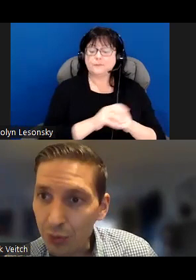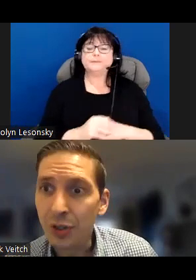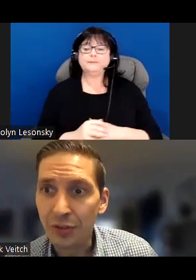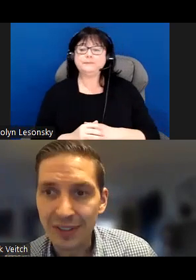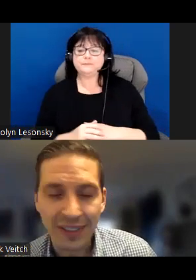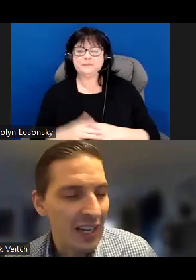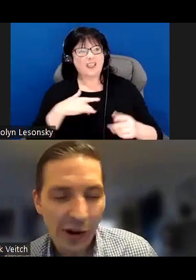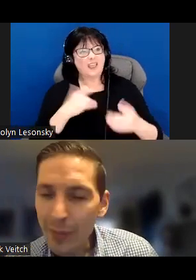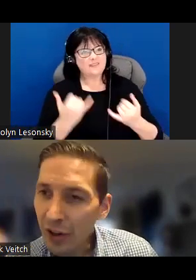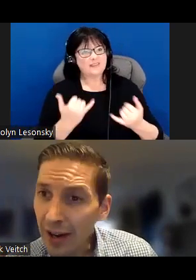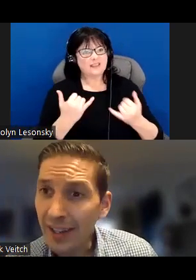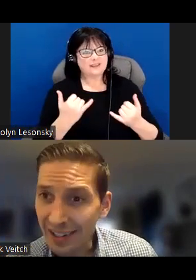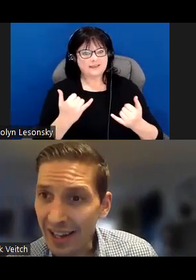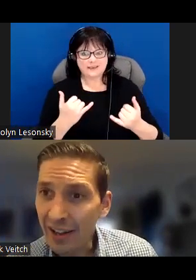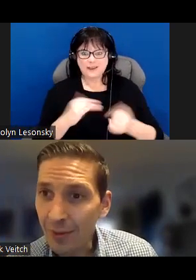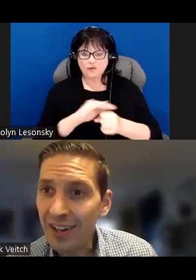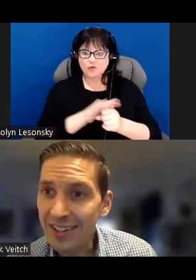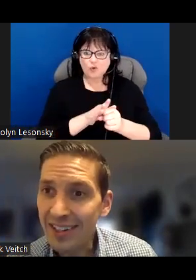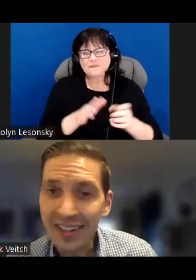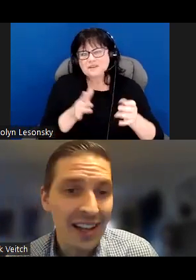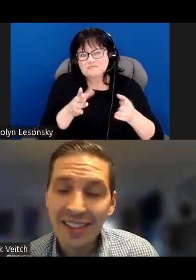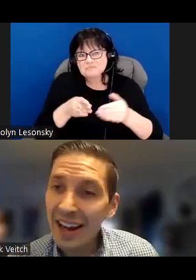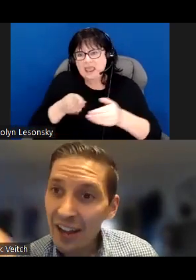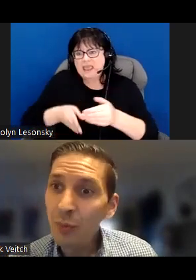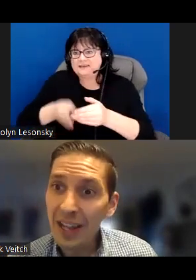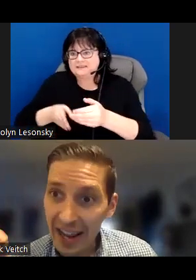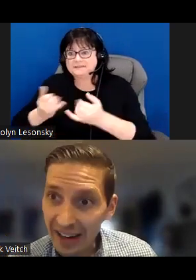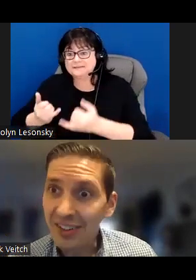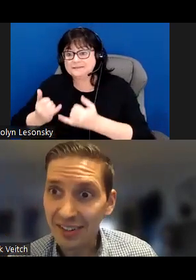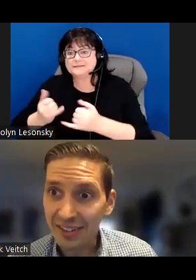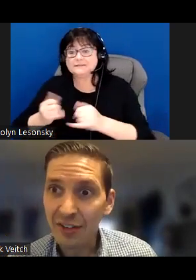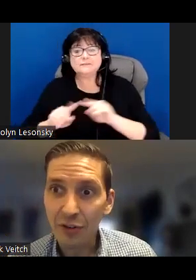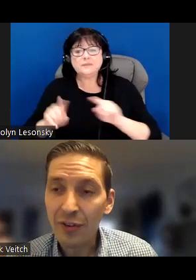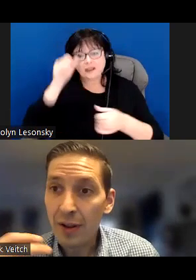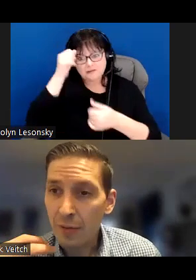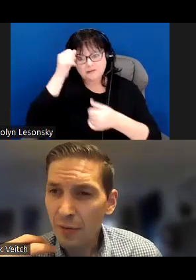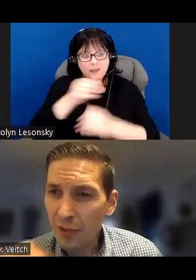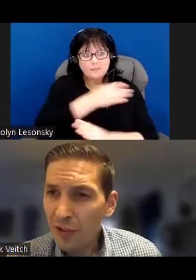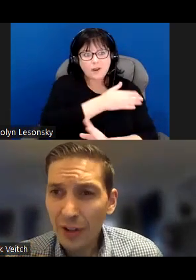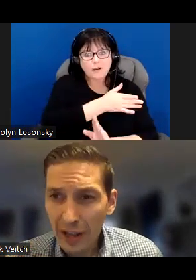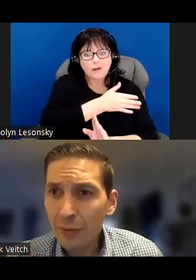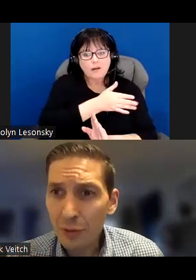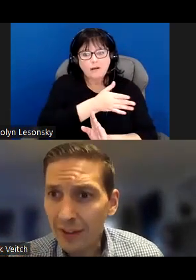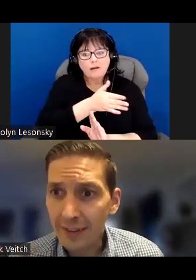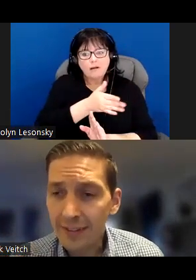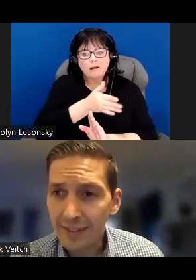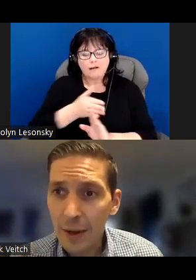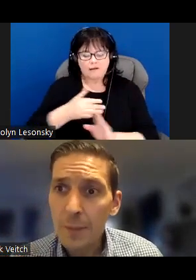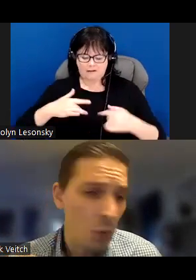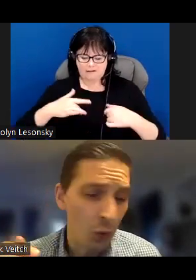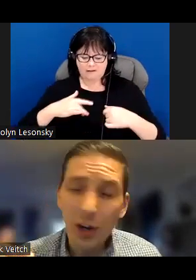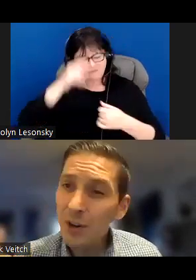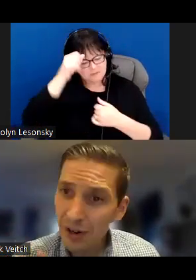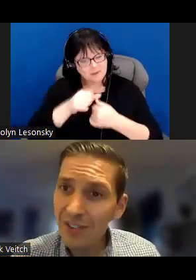as we were moving through COVID, I remember talking at length about this idea that as we exit this sort of physical health